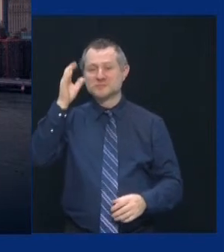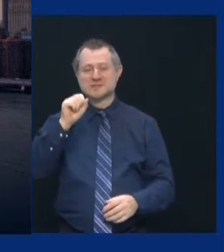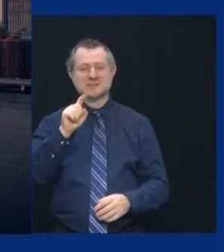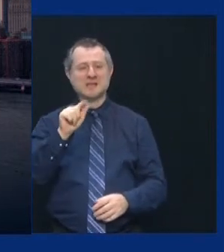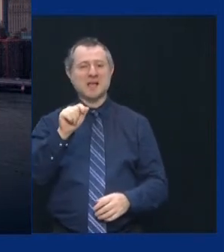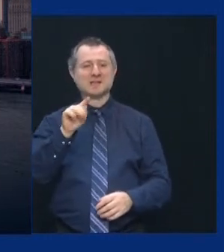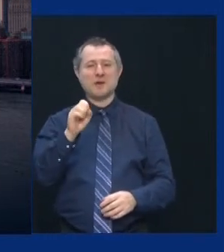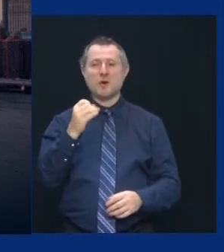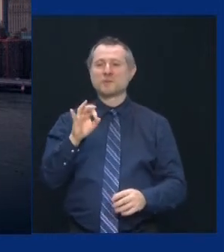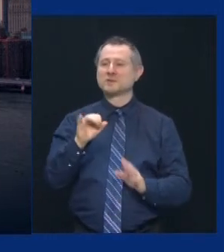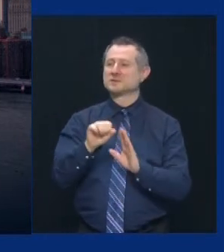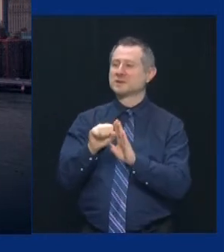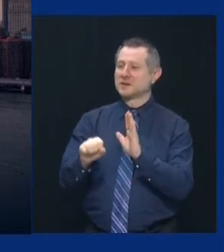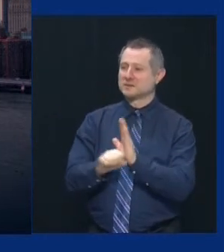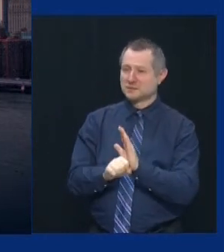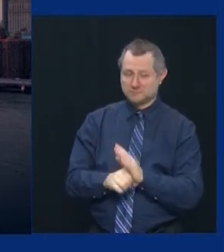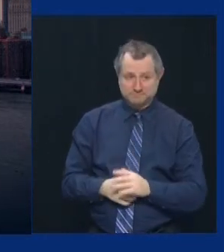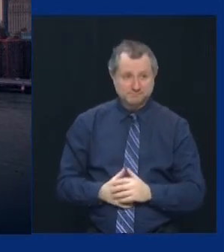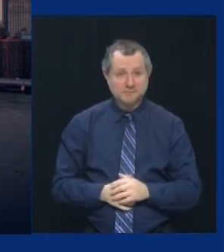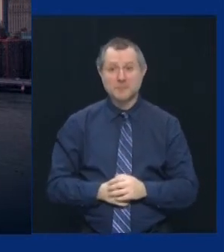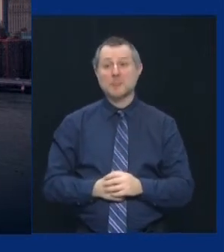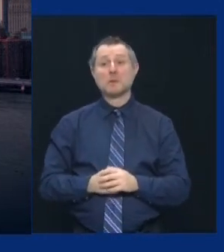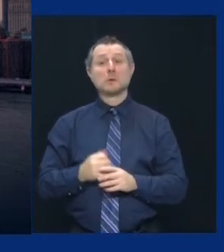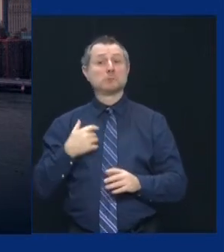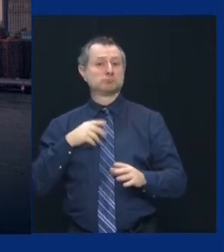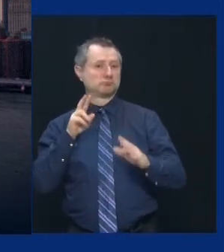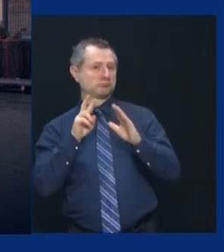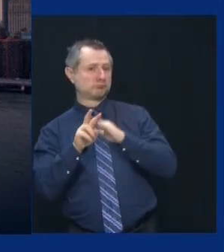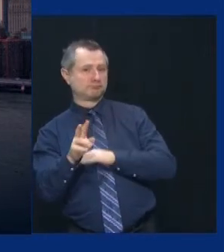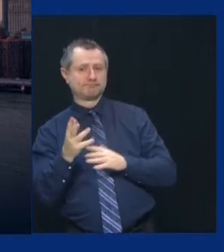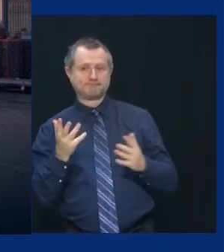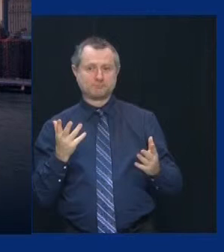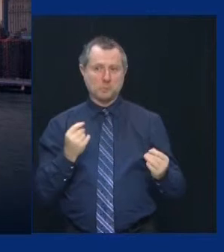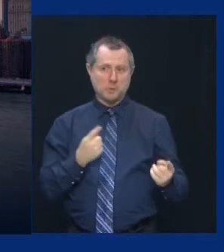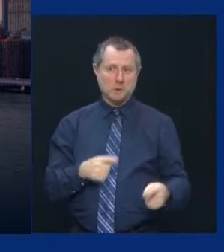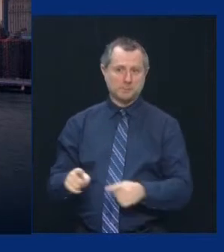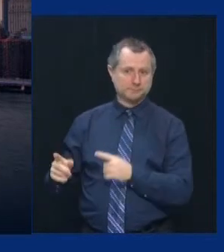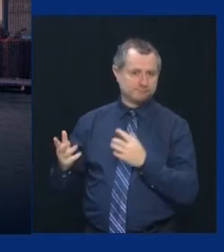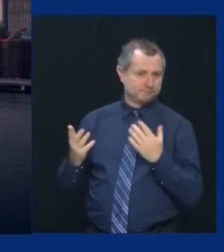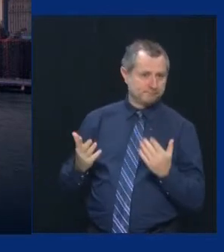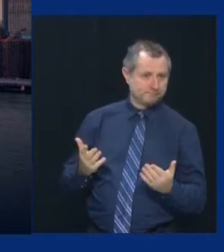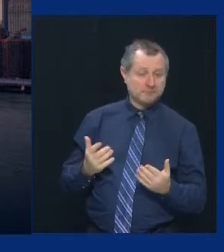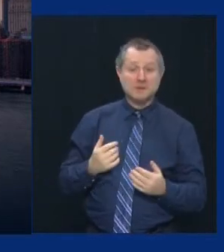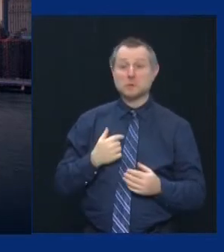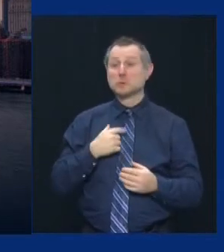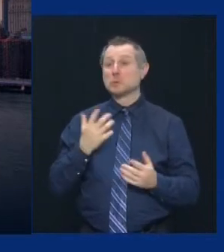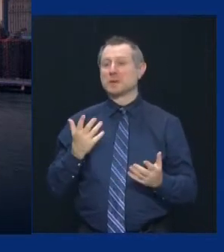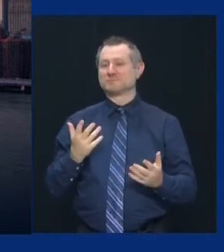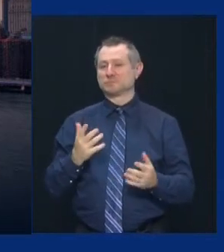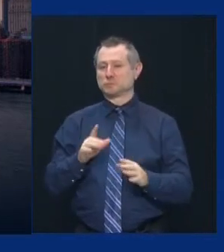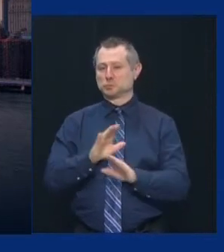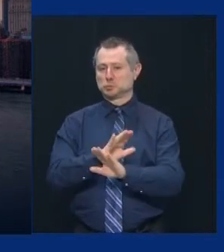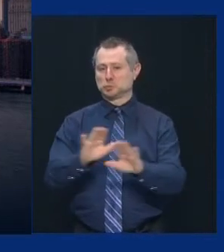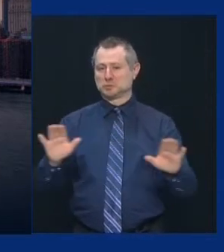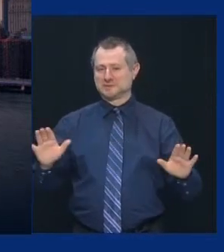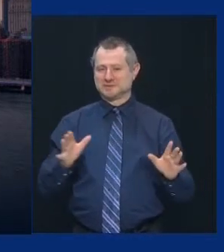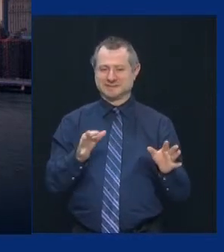like? 2021 looks like what we're going to make it look like. It's going to be what we